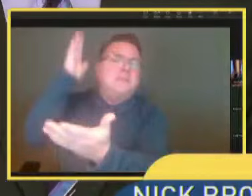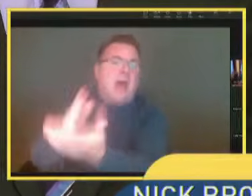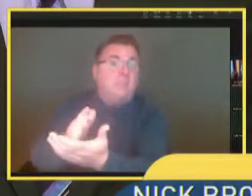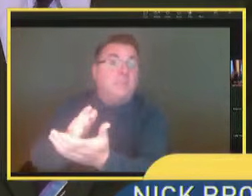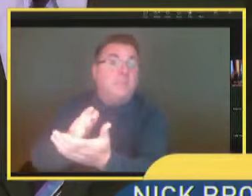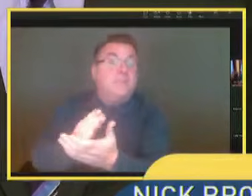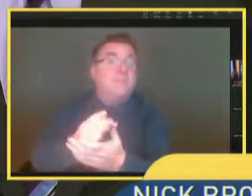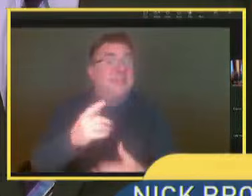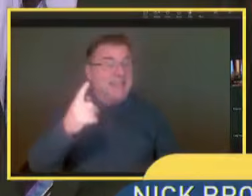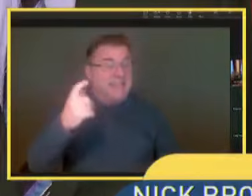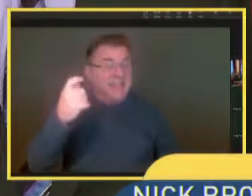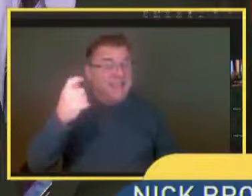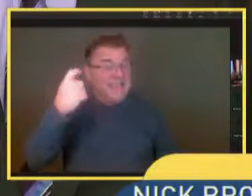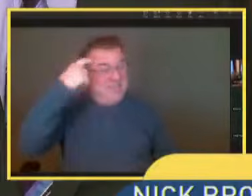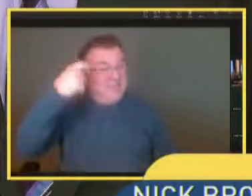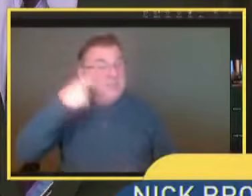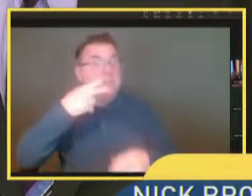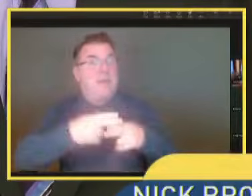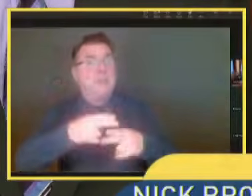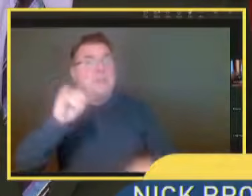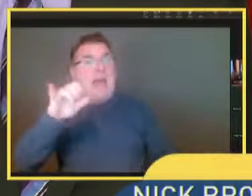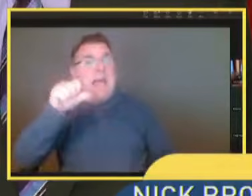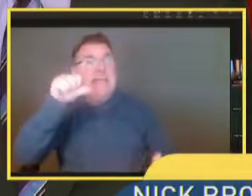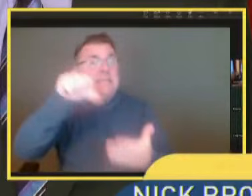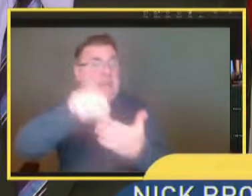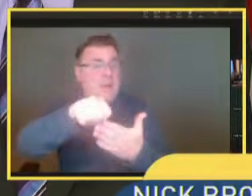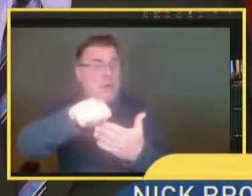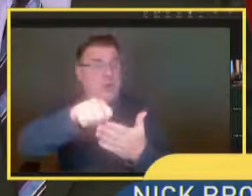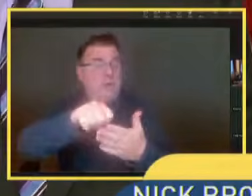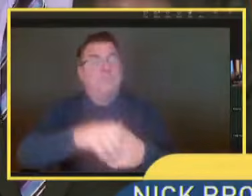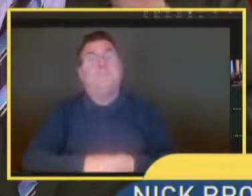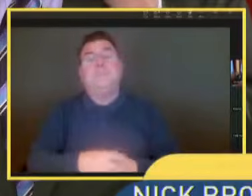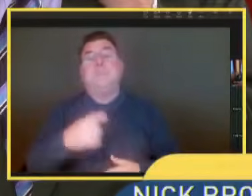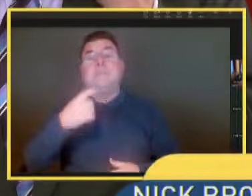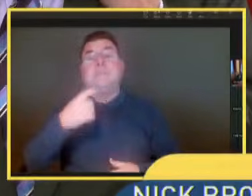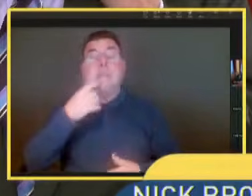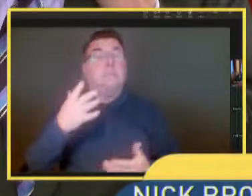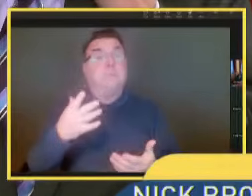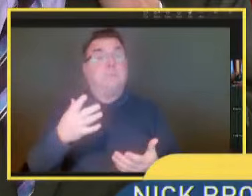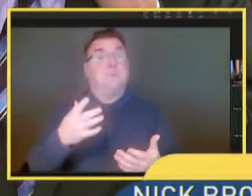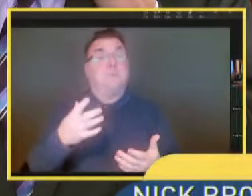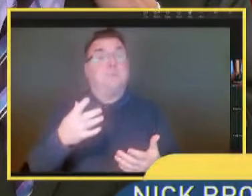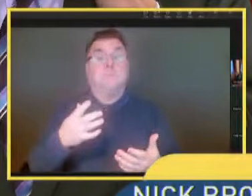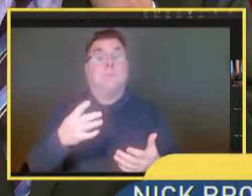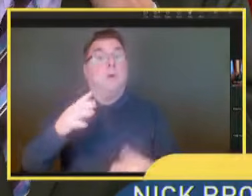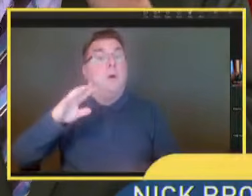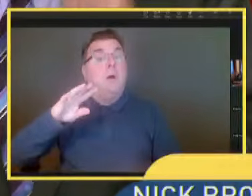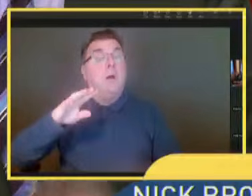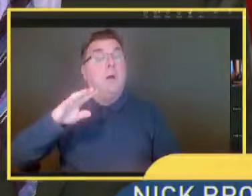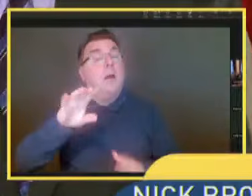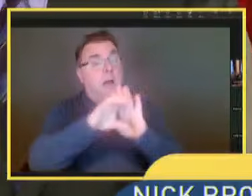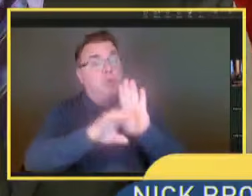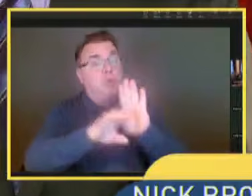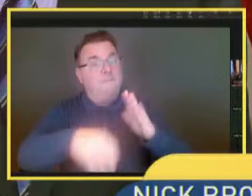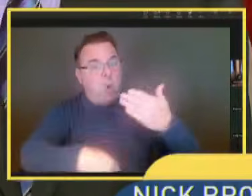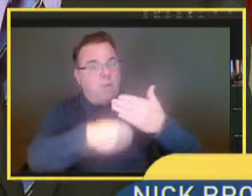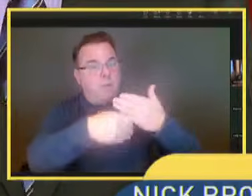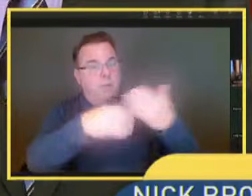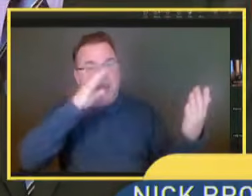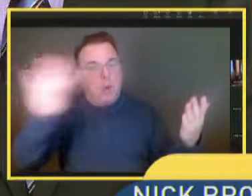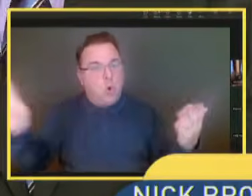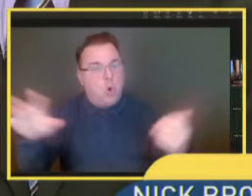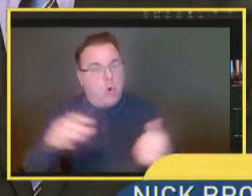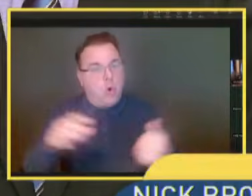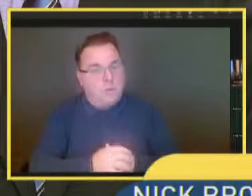spoke of mentioned that it basically instructs agents to ignore the Fourth Amendment of the United States Constitution, to throw it in